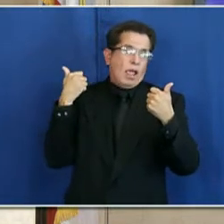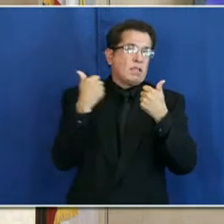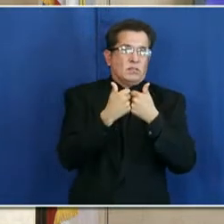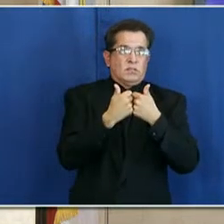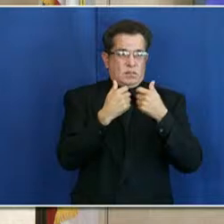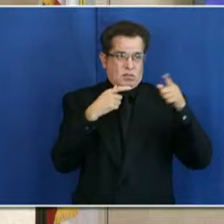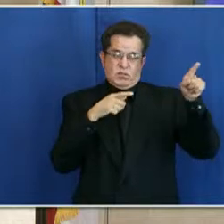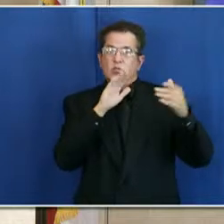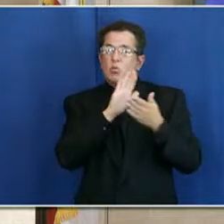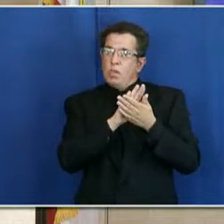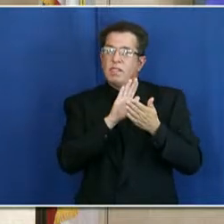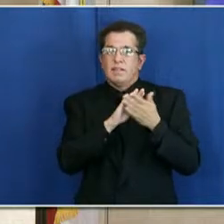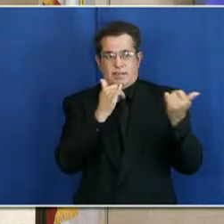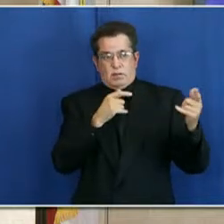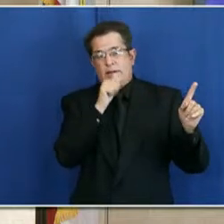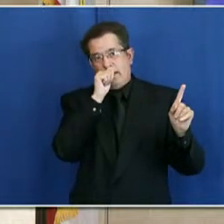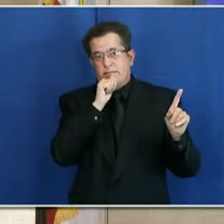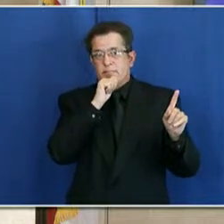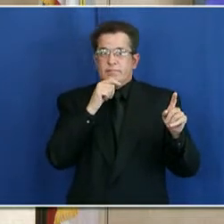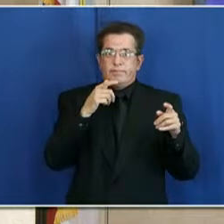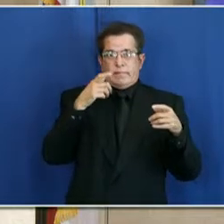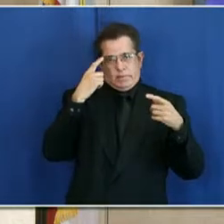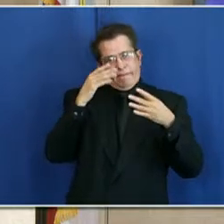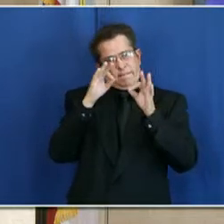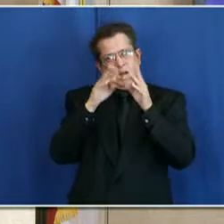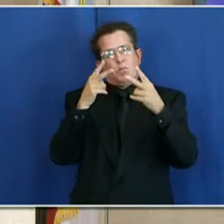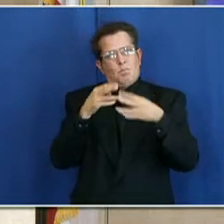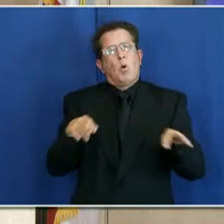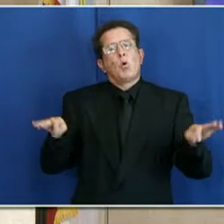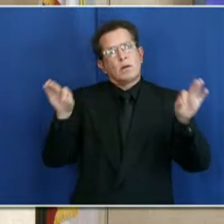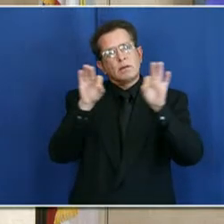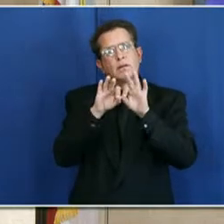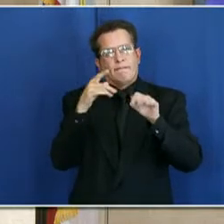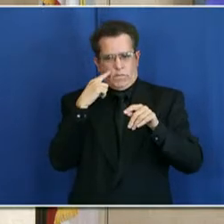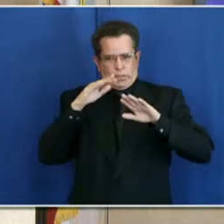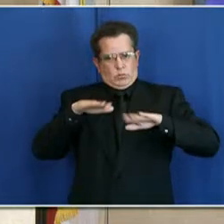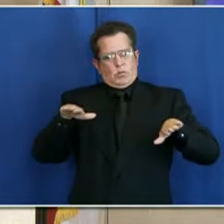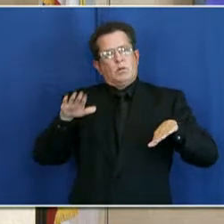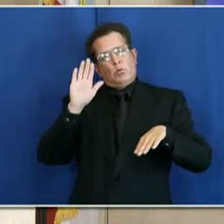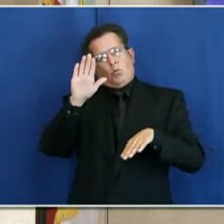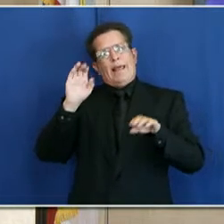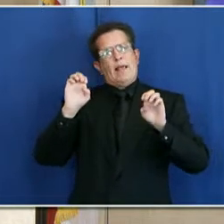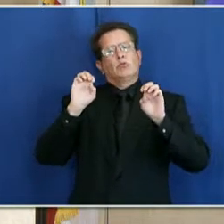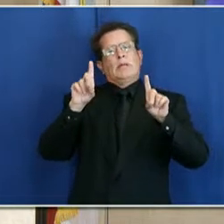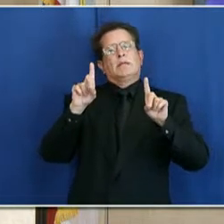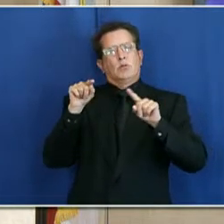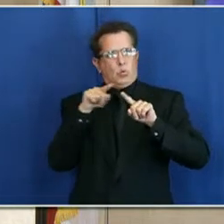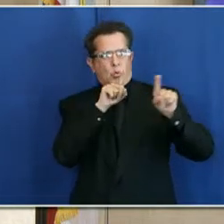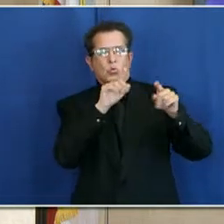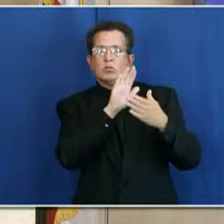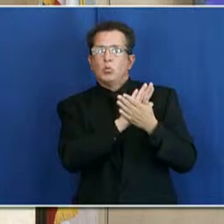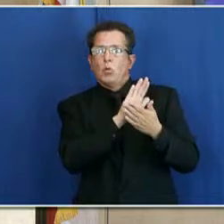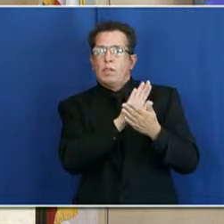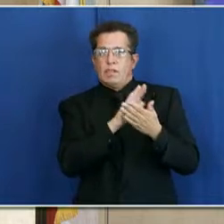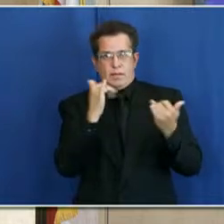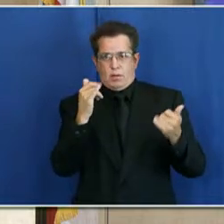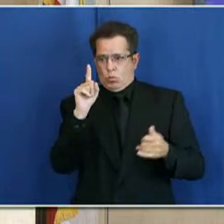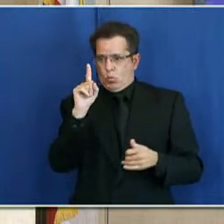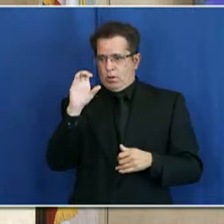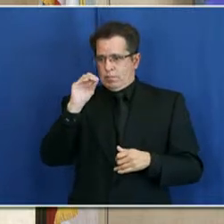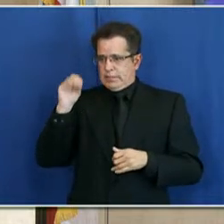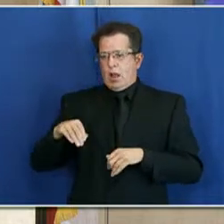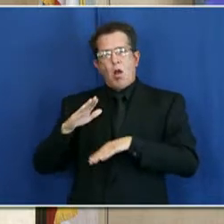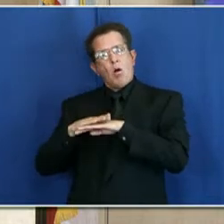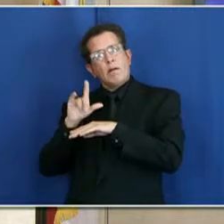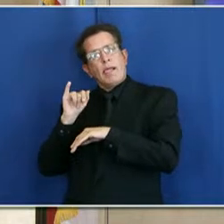those and have dealt with those. I think we recognize the vital importance of education and the reality that 100% online is simply